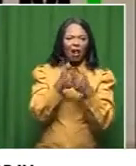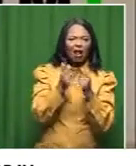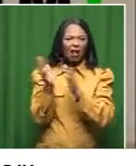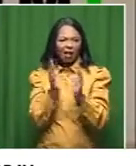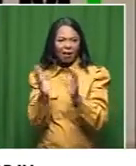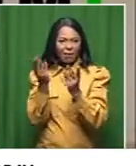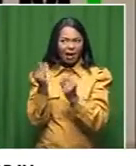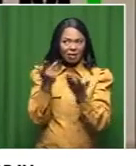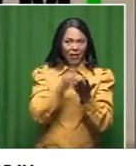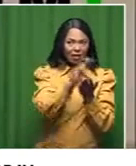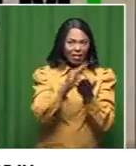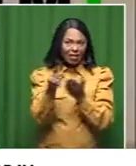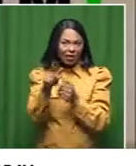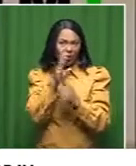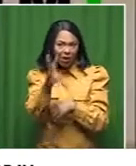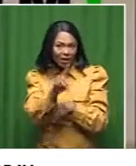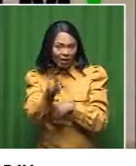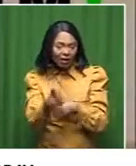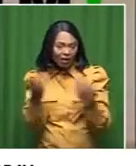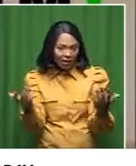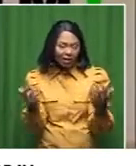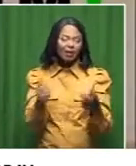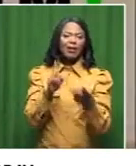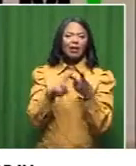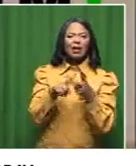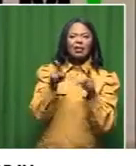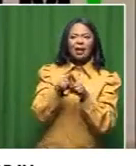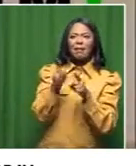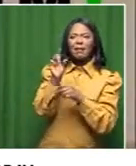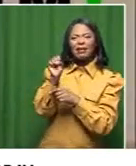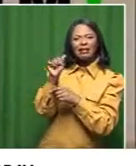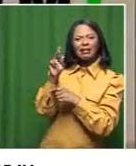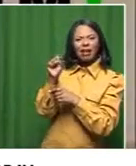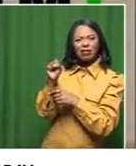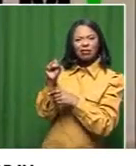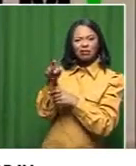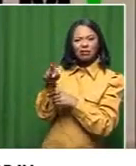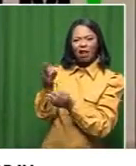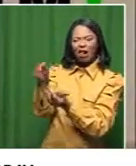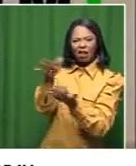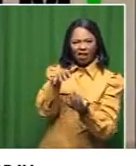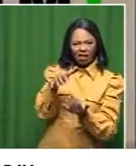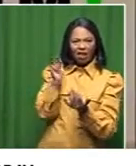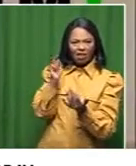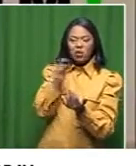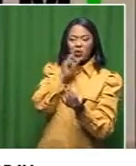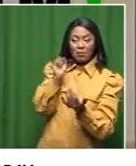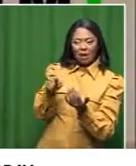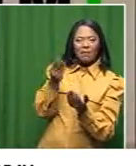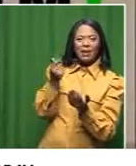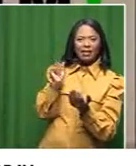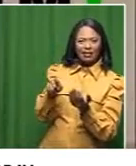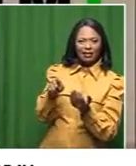the efficient use of the revenue collections on one hand, and on another hand,